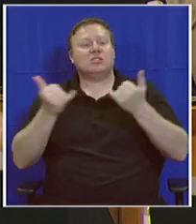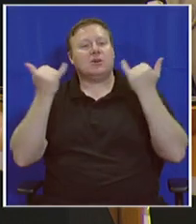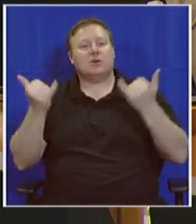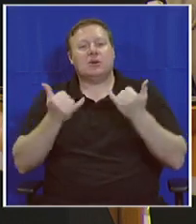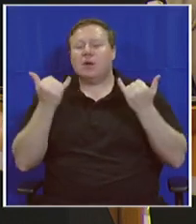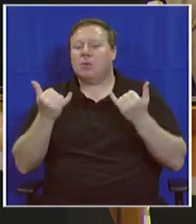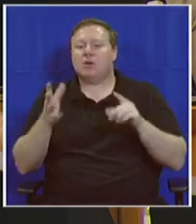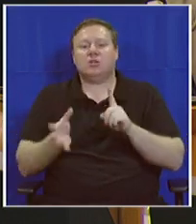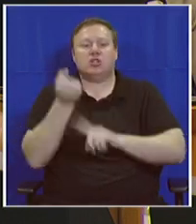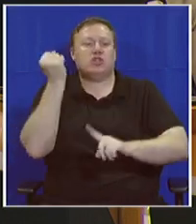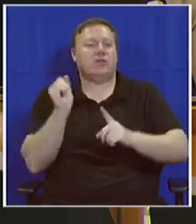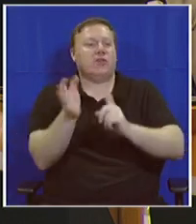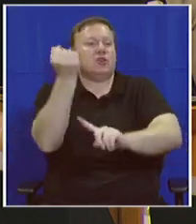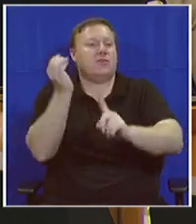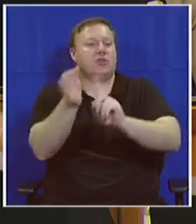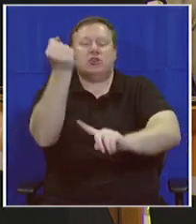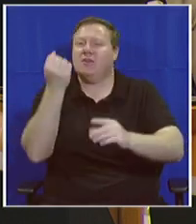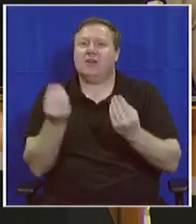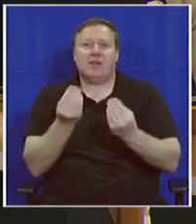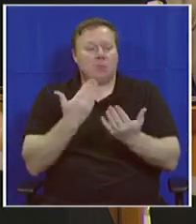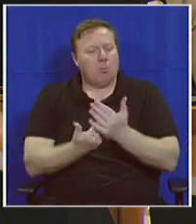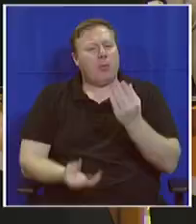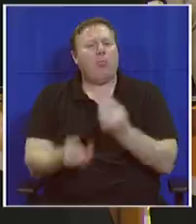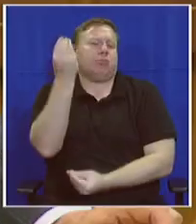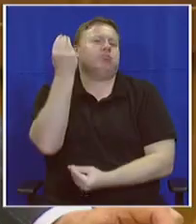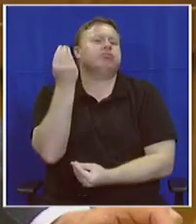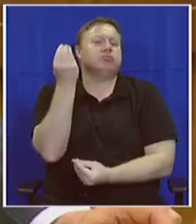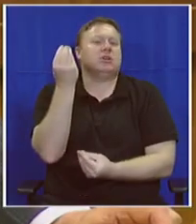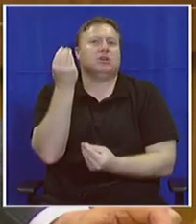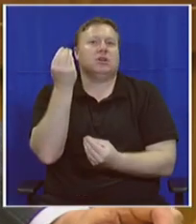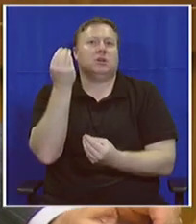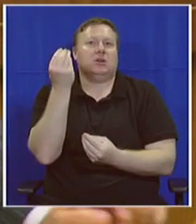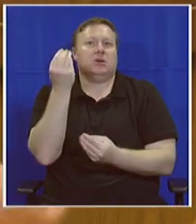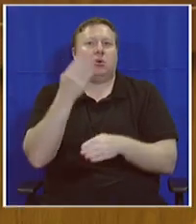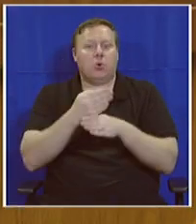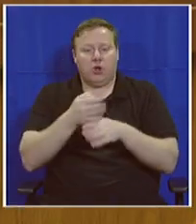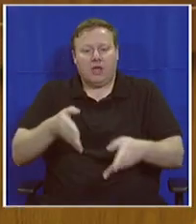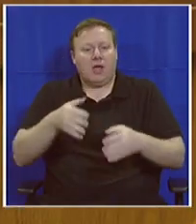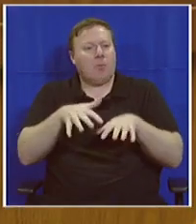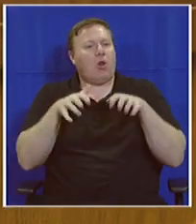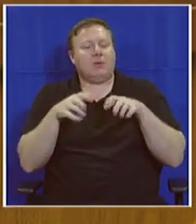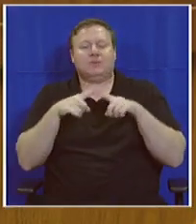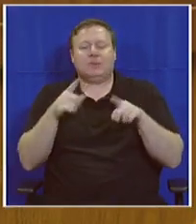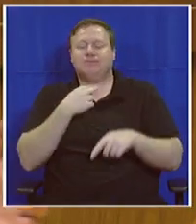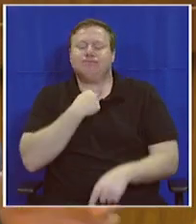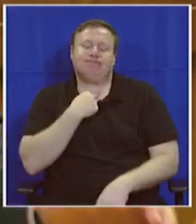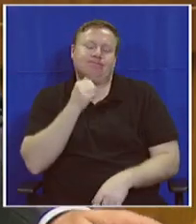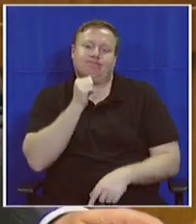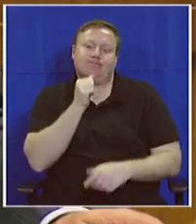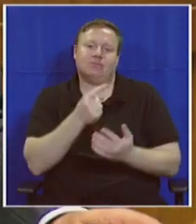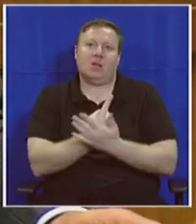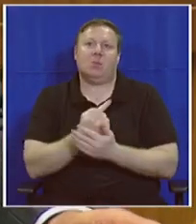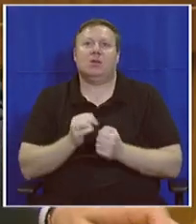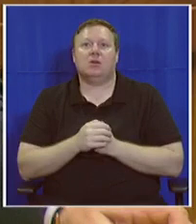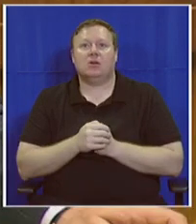her achievements and the things that she would have achieved in her career in Parliament. That did not happen. I would like to